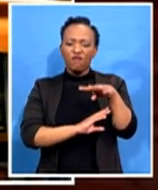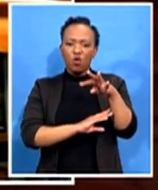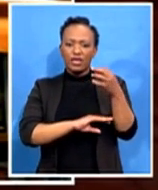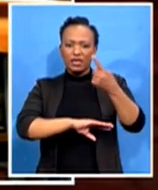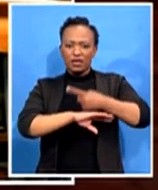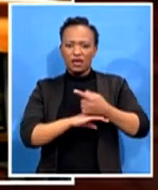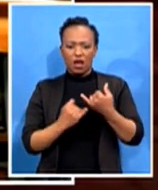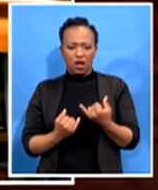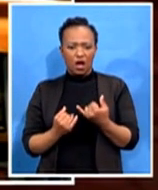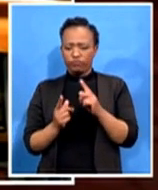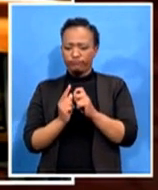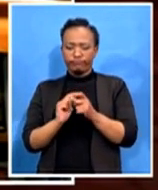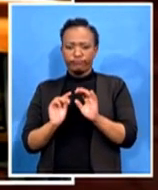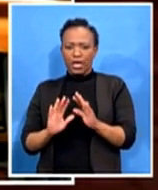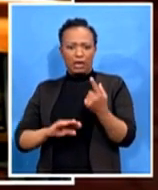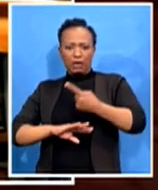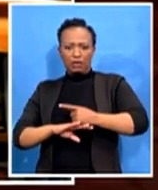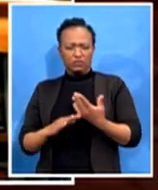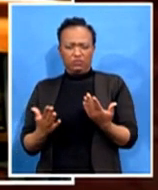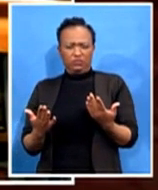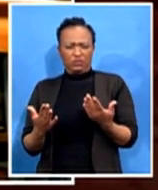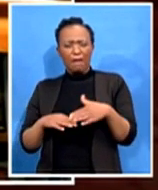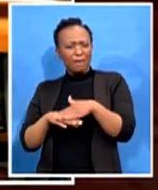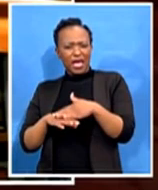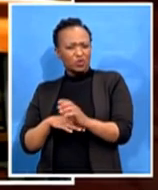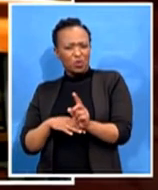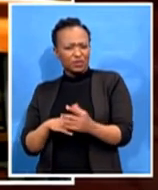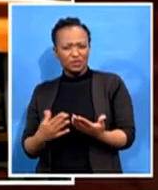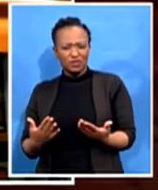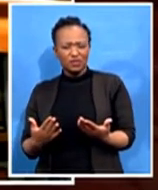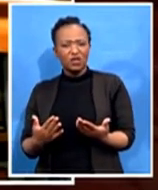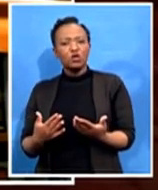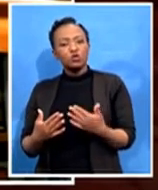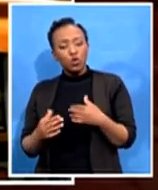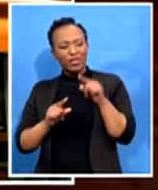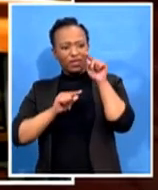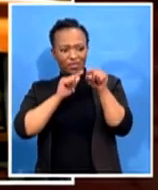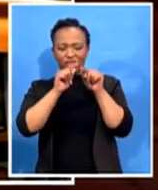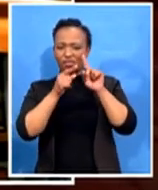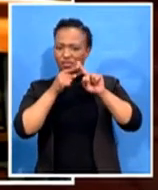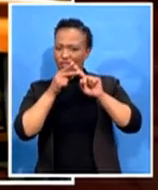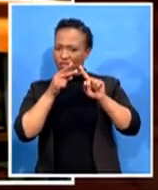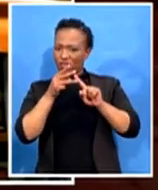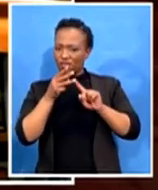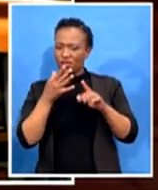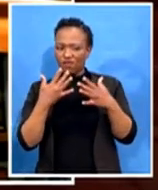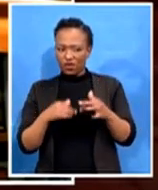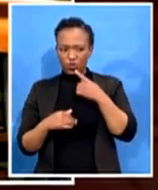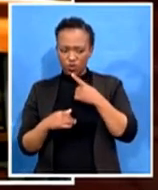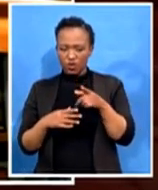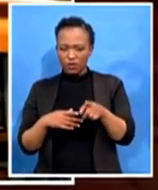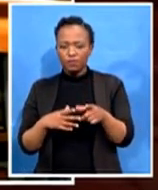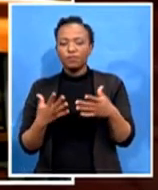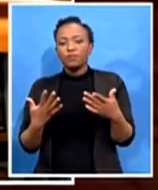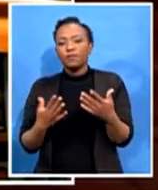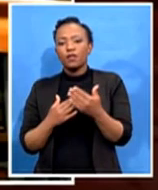So I think you were talking about those things. But one, just to be fair and square to the president, one cannot only take a